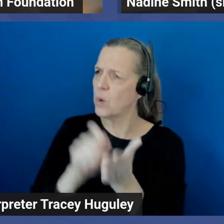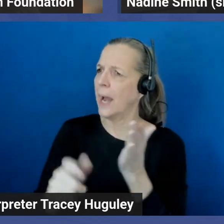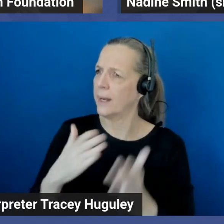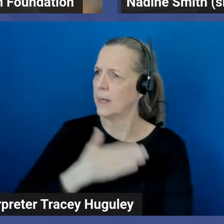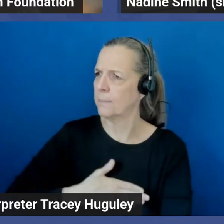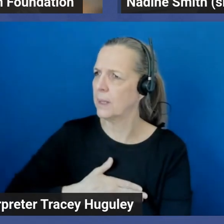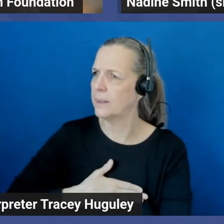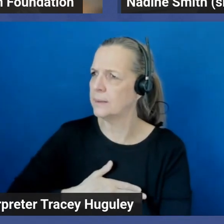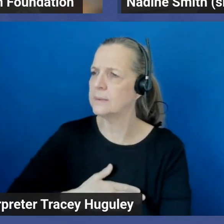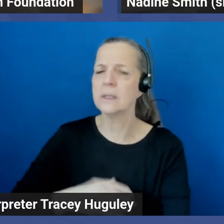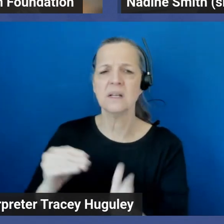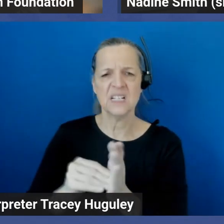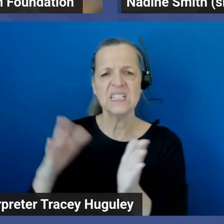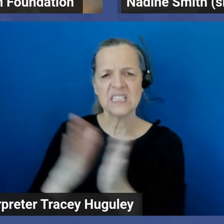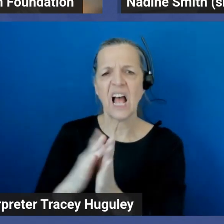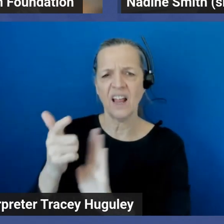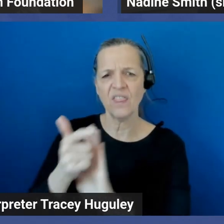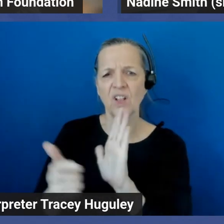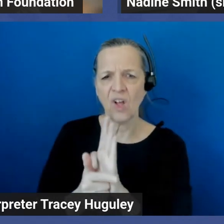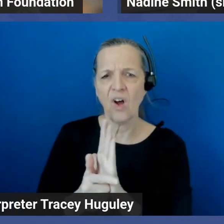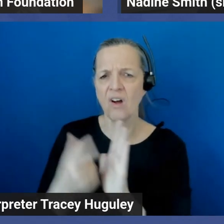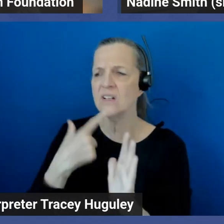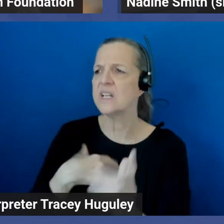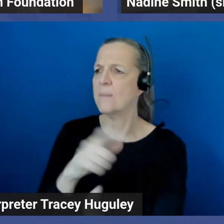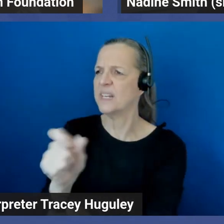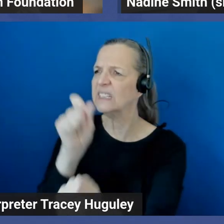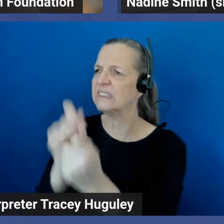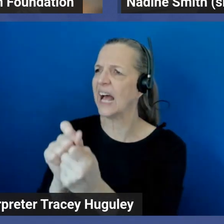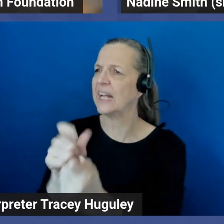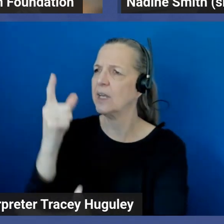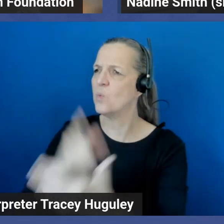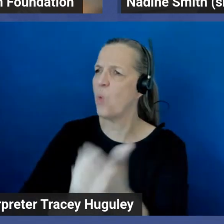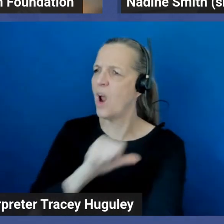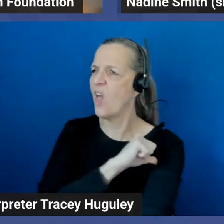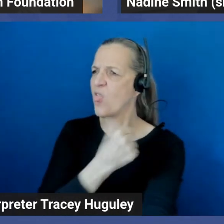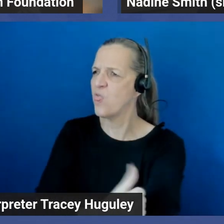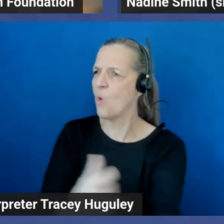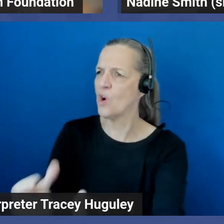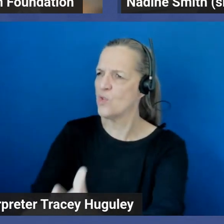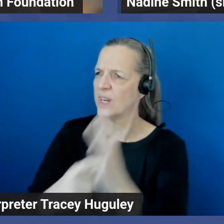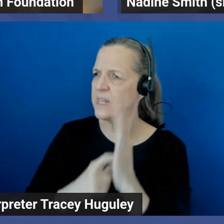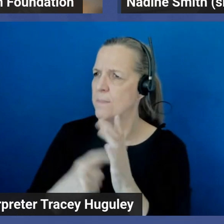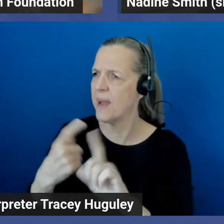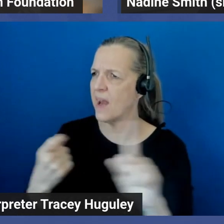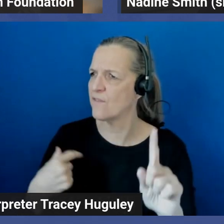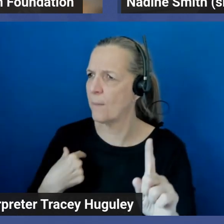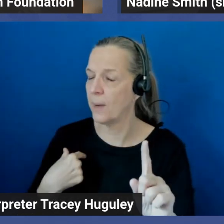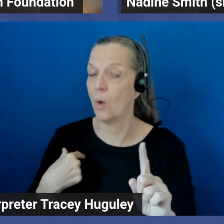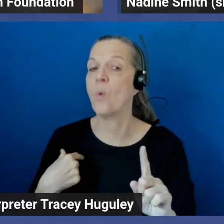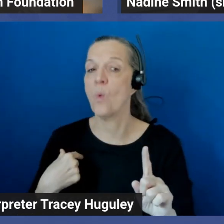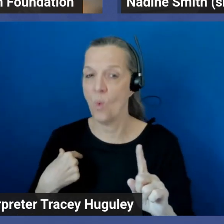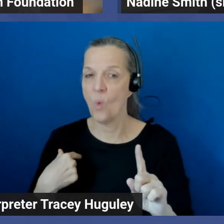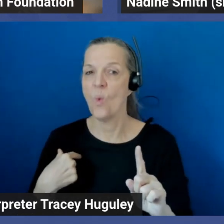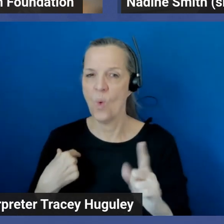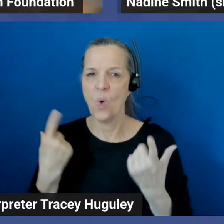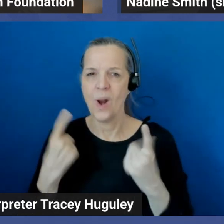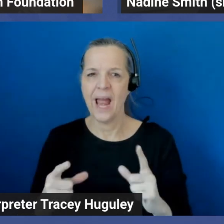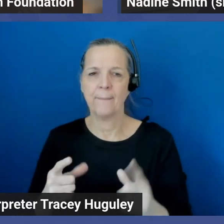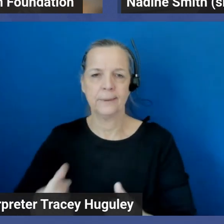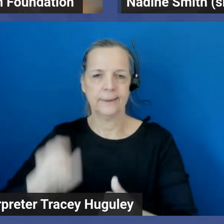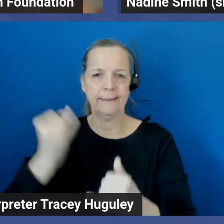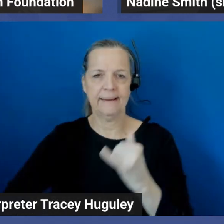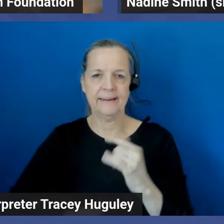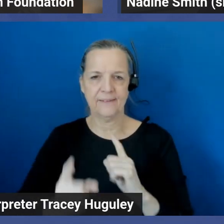cite the law, tell me exactly under what authority you can demand that of me. What generally happens is that's the end of the